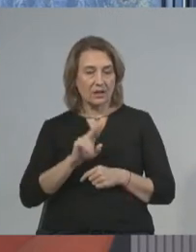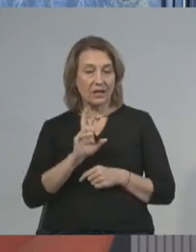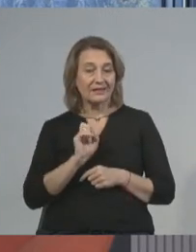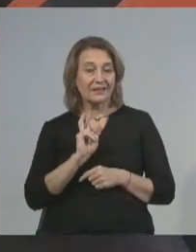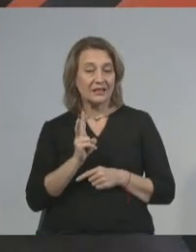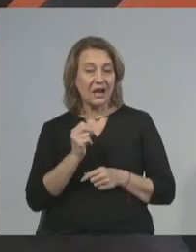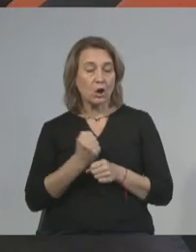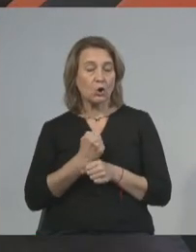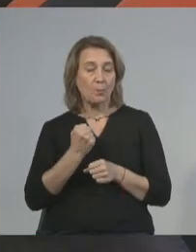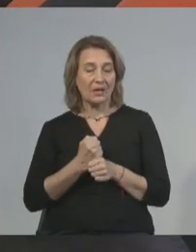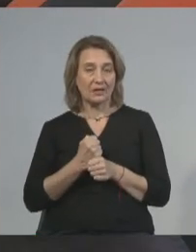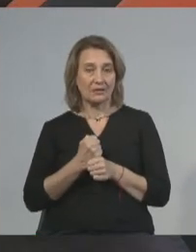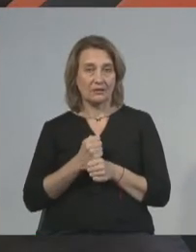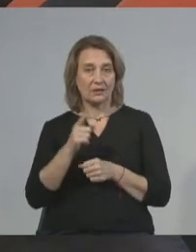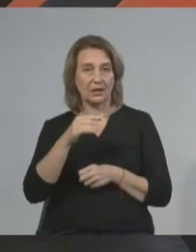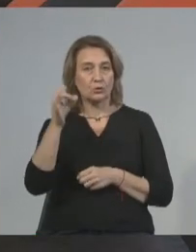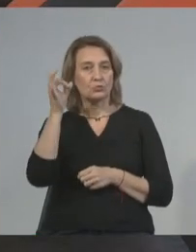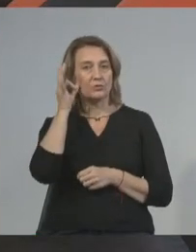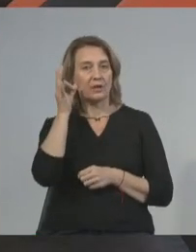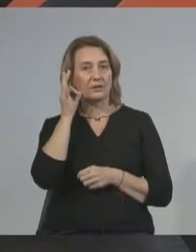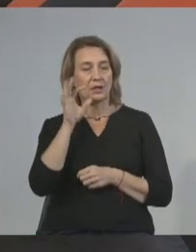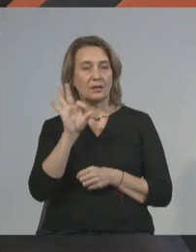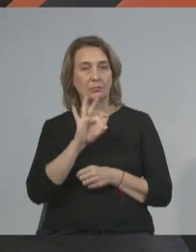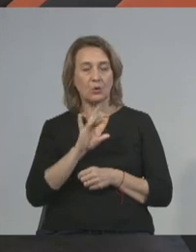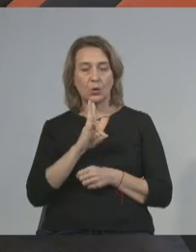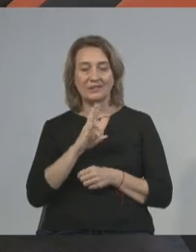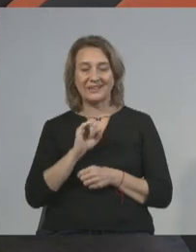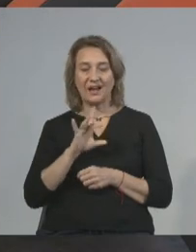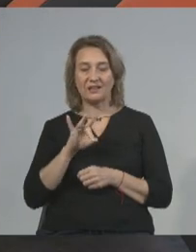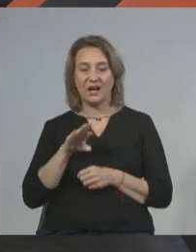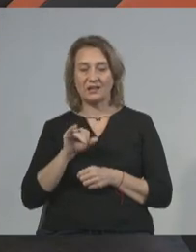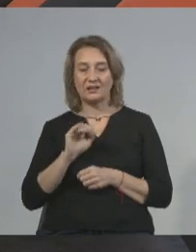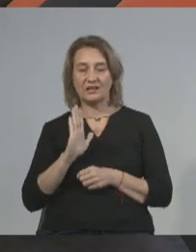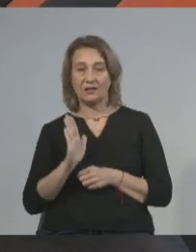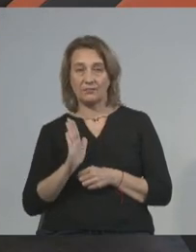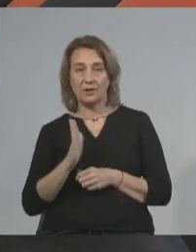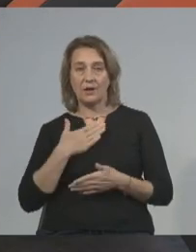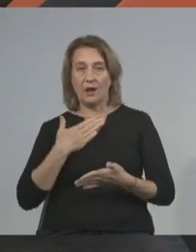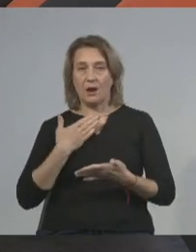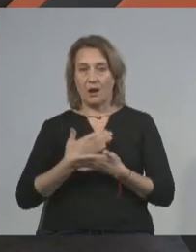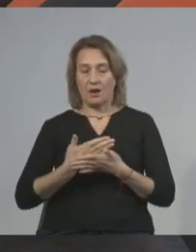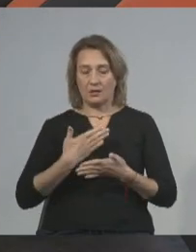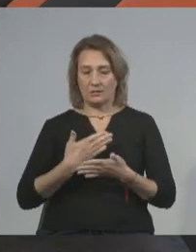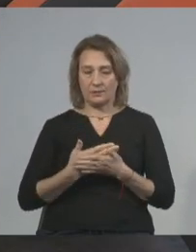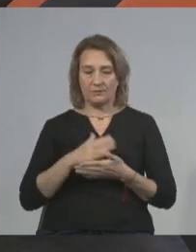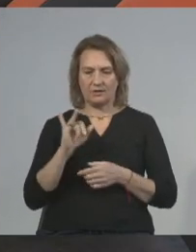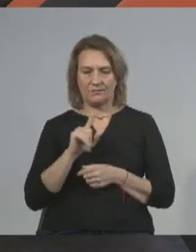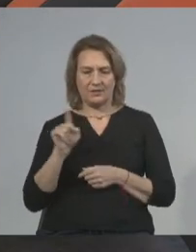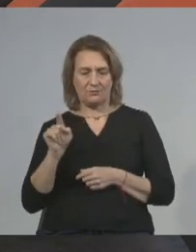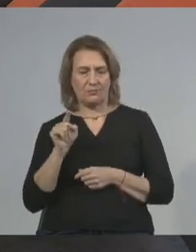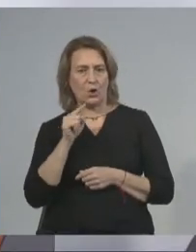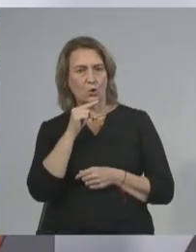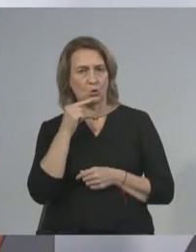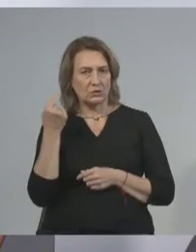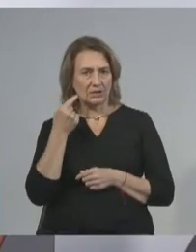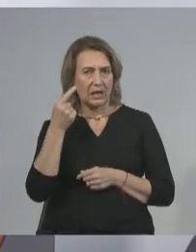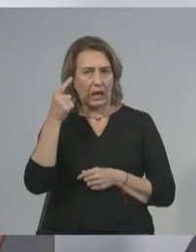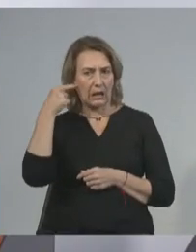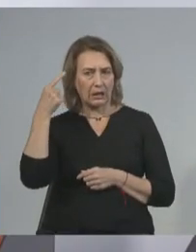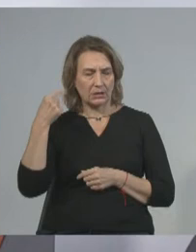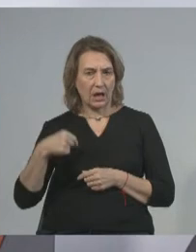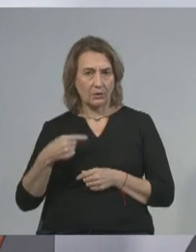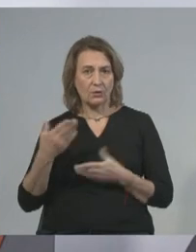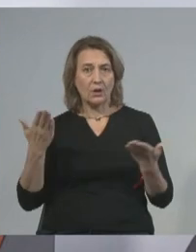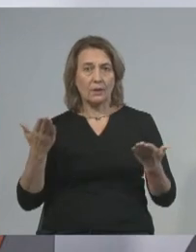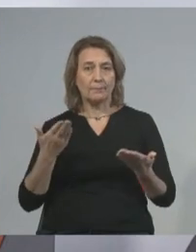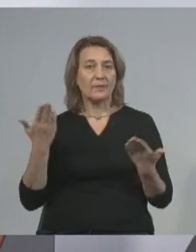many years and they know how to do it well i just remembered the narrative we hear from russia and china